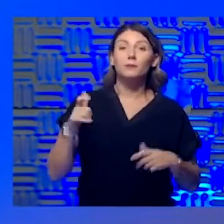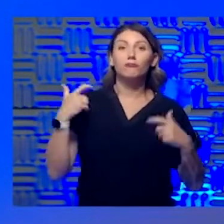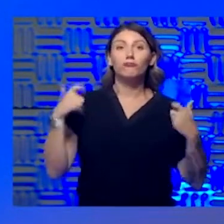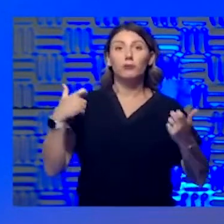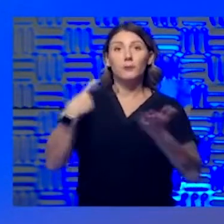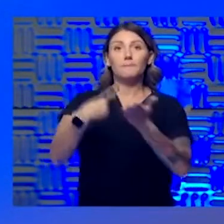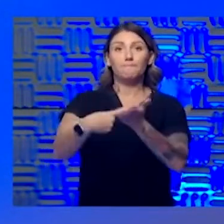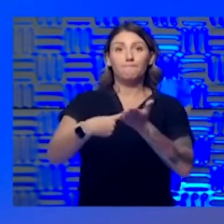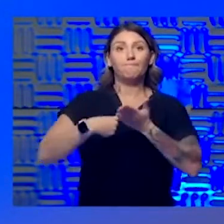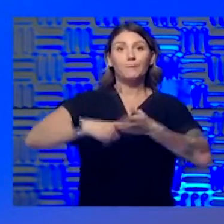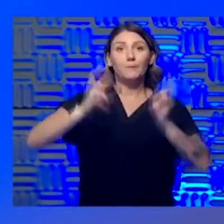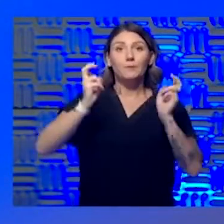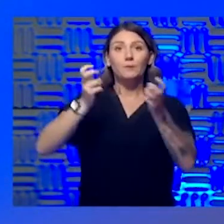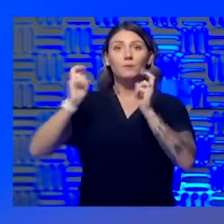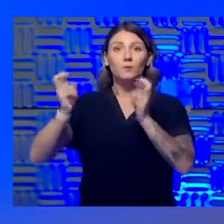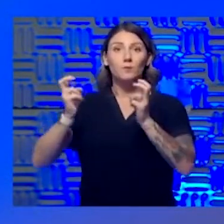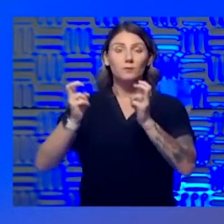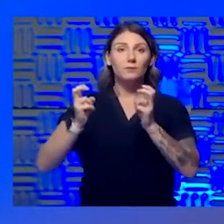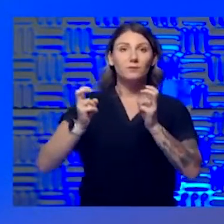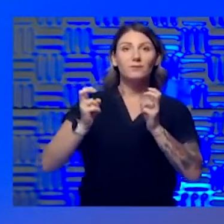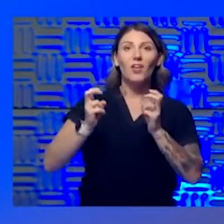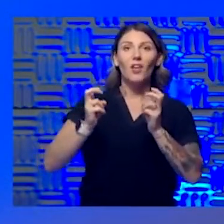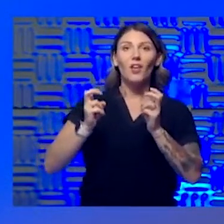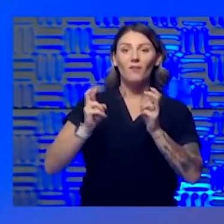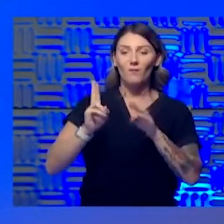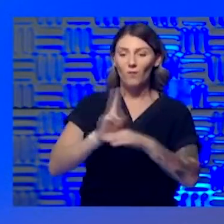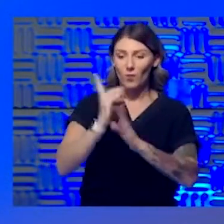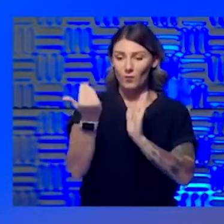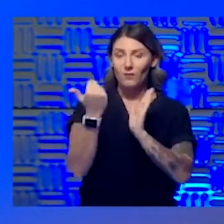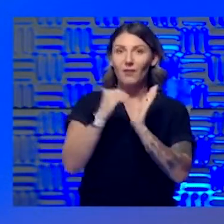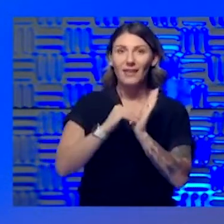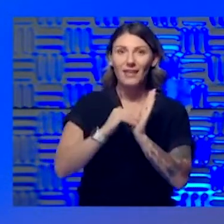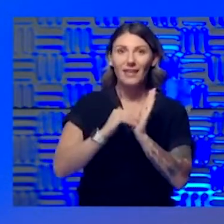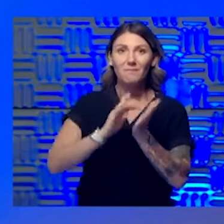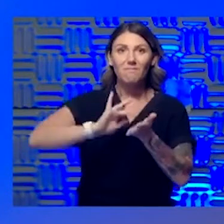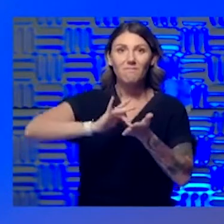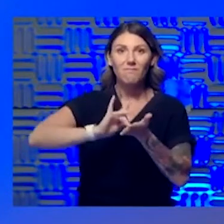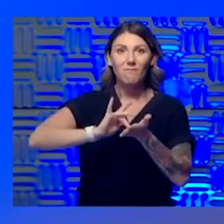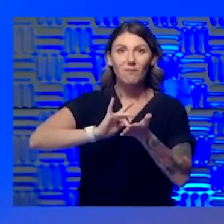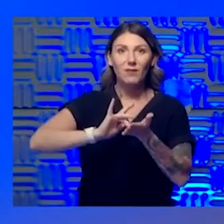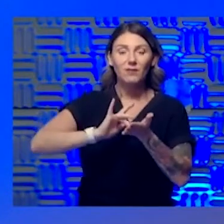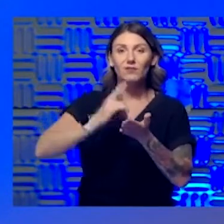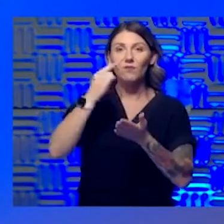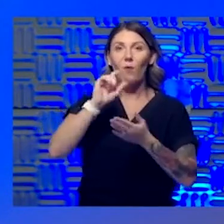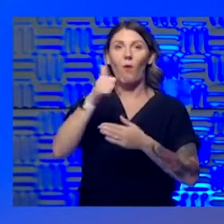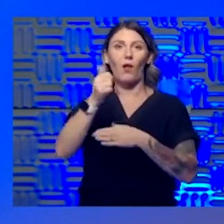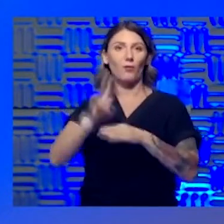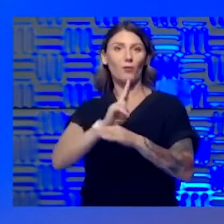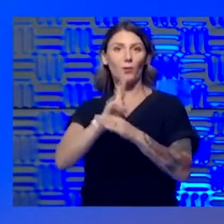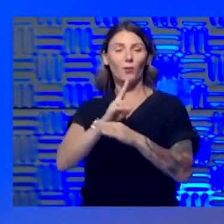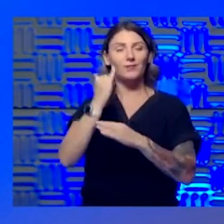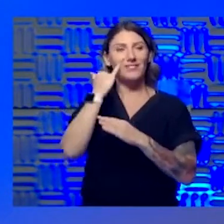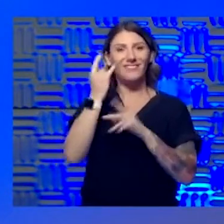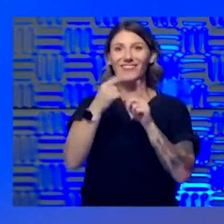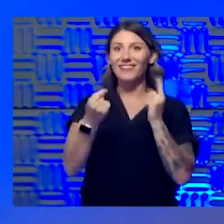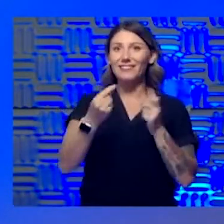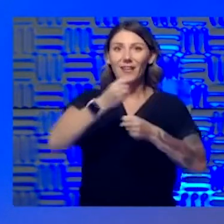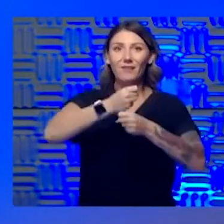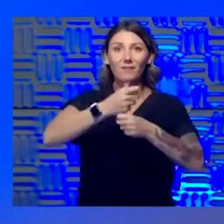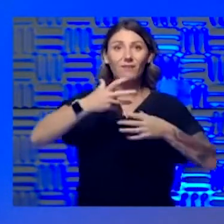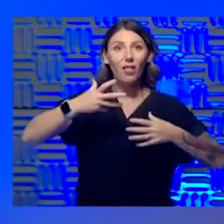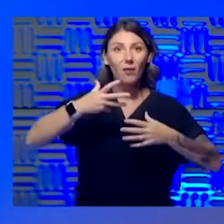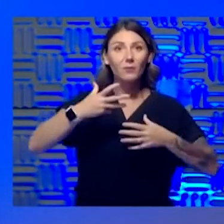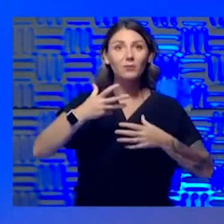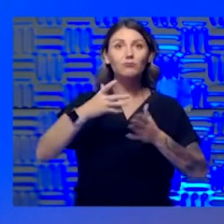of COVID, is repurposing drugs which have indications for other use, whether that's anti-inflammatory drugs,